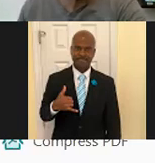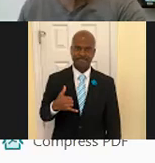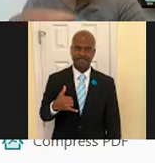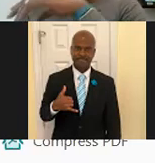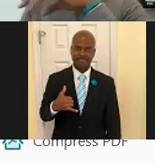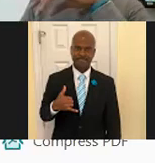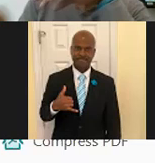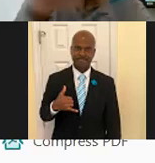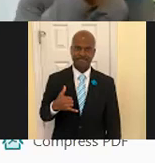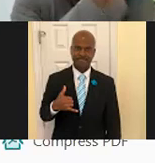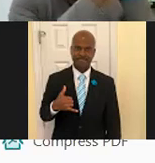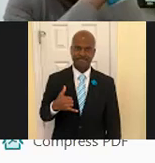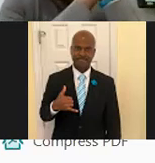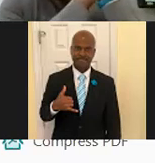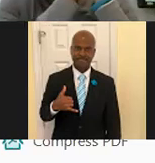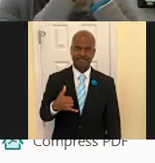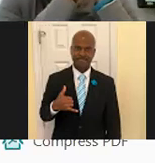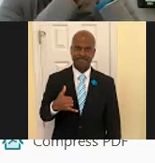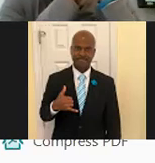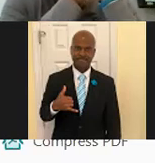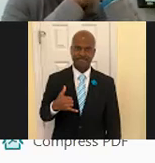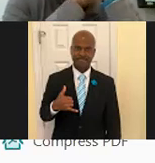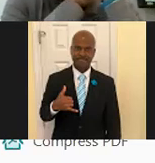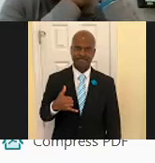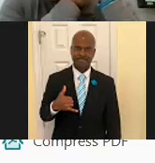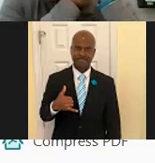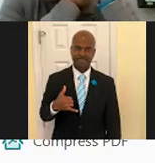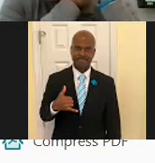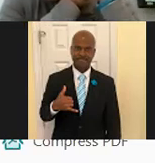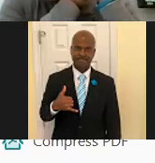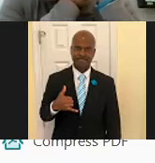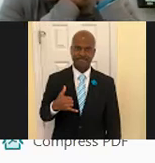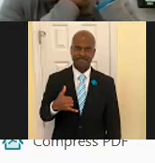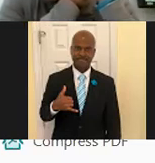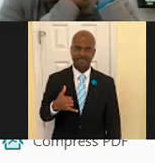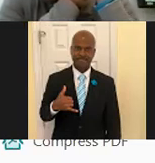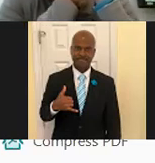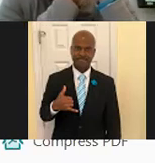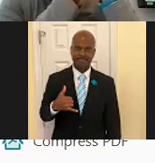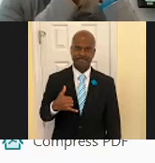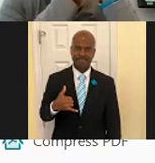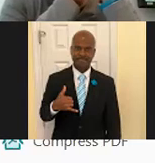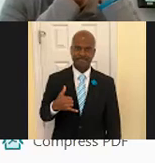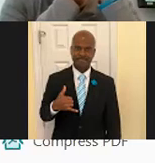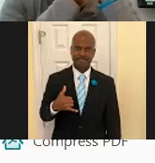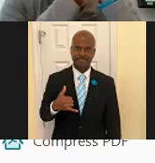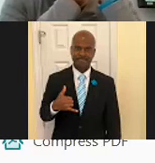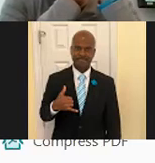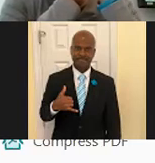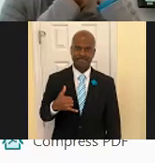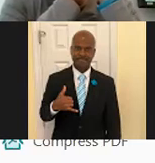B. And make sure that after you add the A and the B, then you test the pH. Do not test the pH with adding only